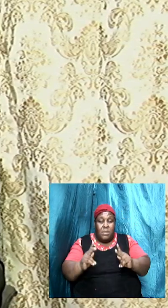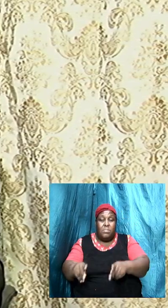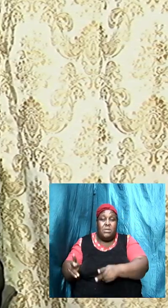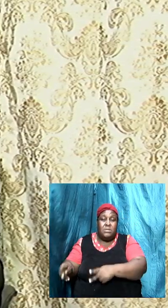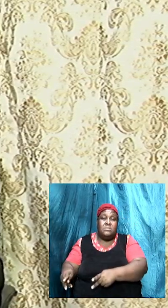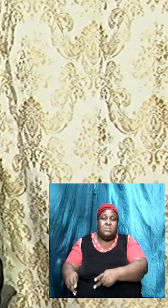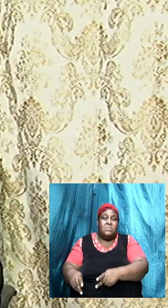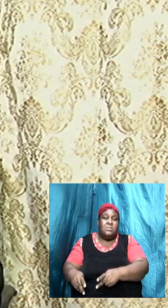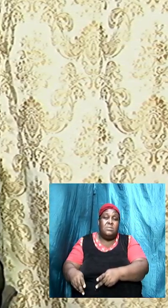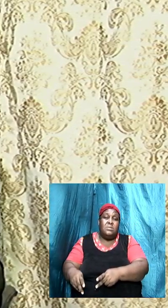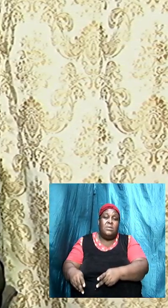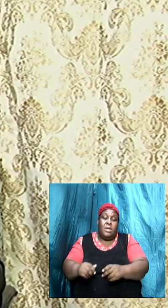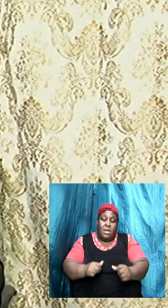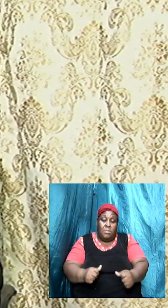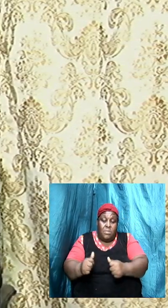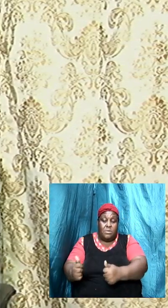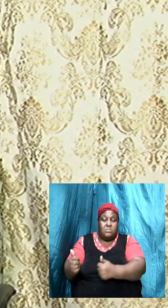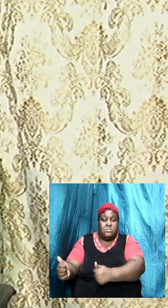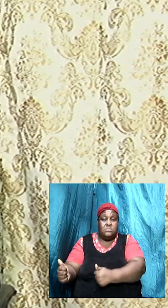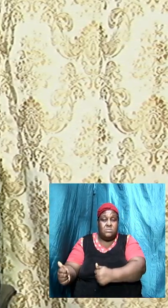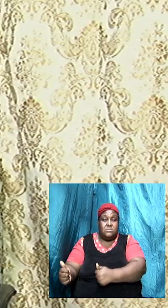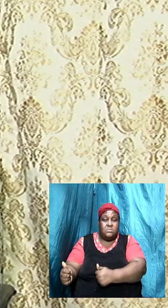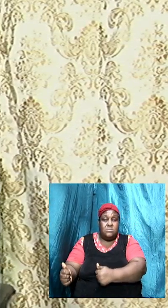Pentecostals, Apostolics,